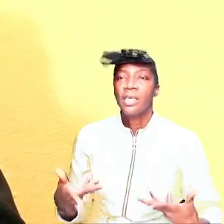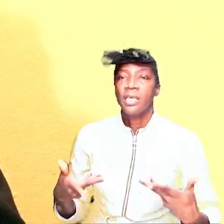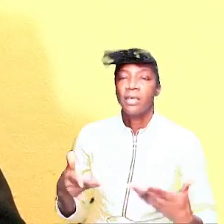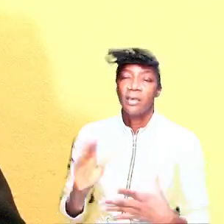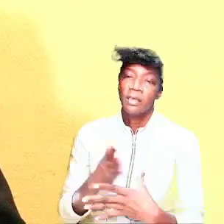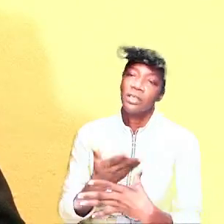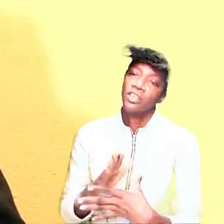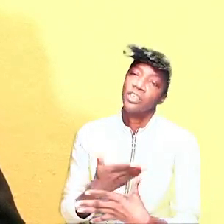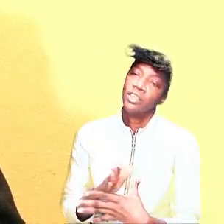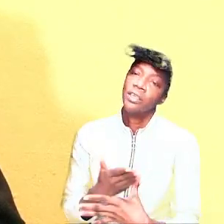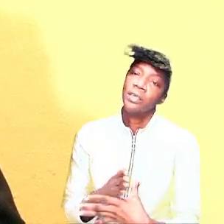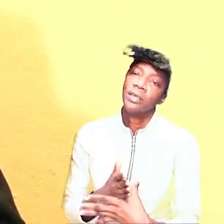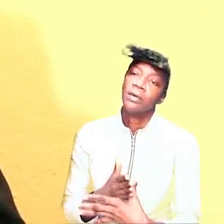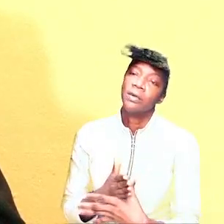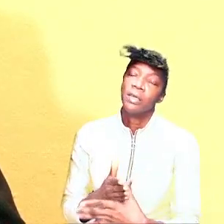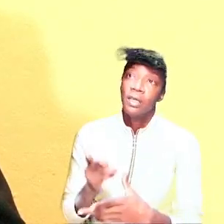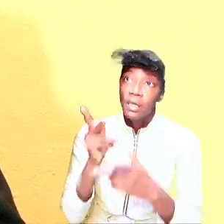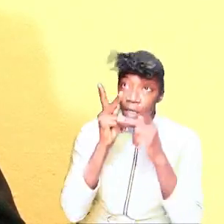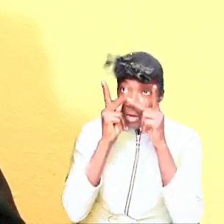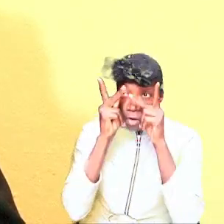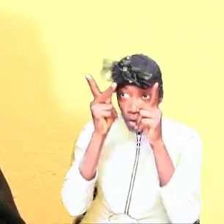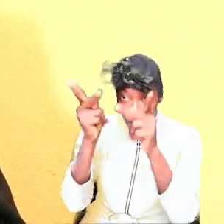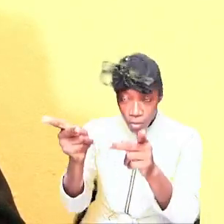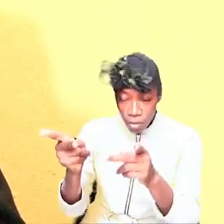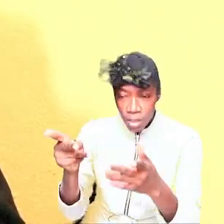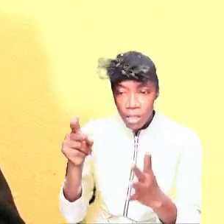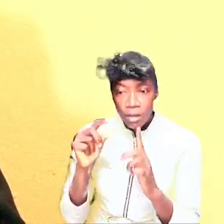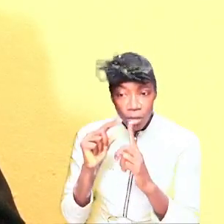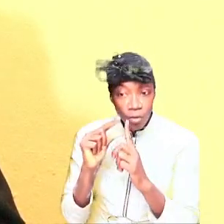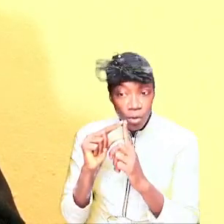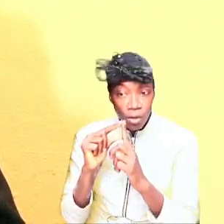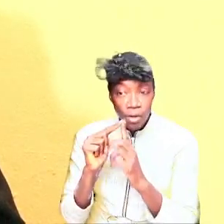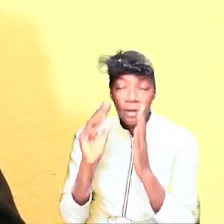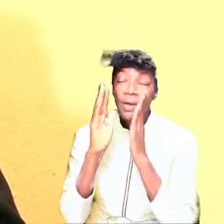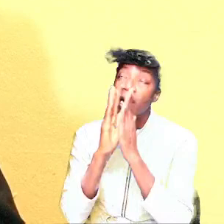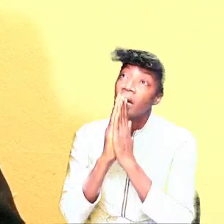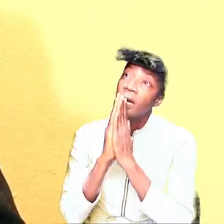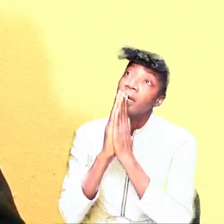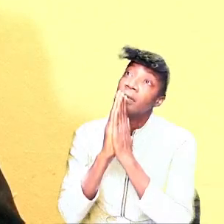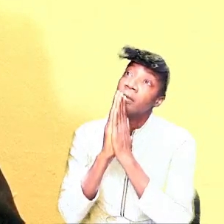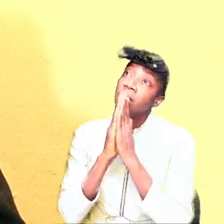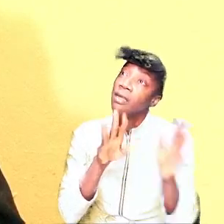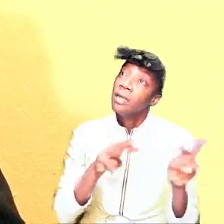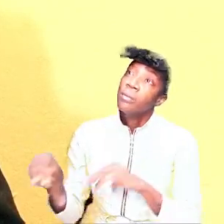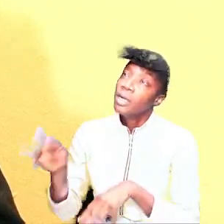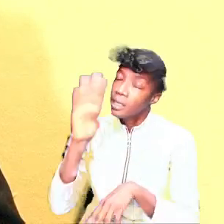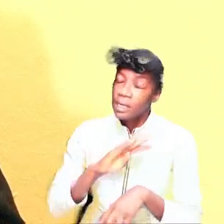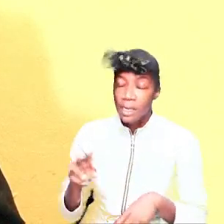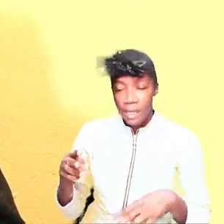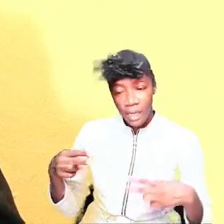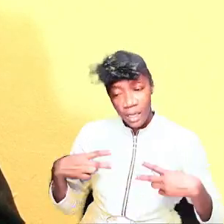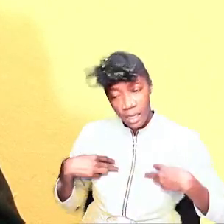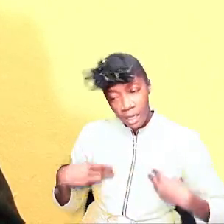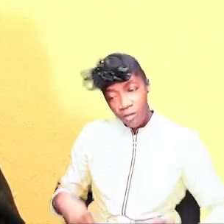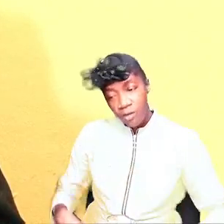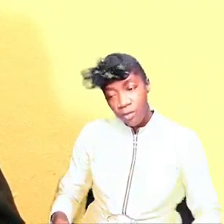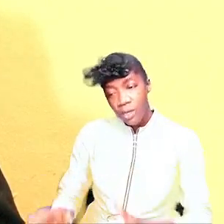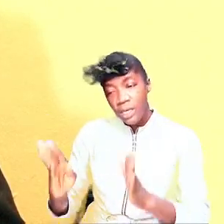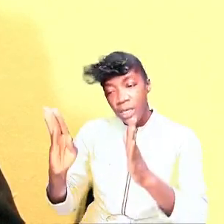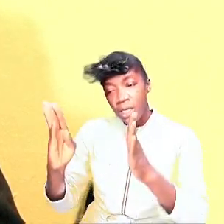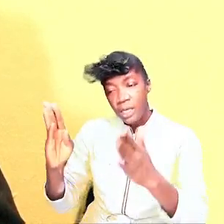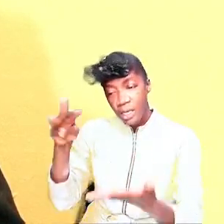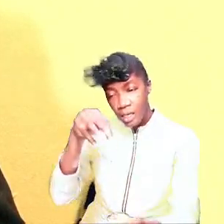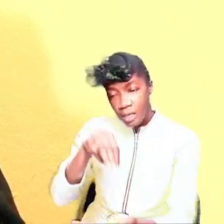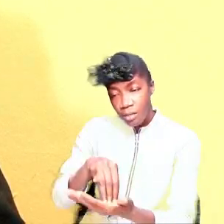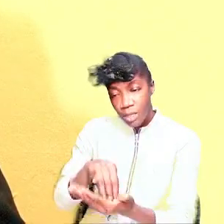share, to look into the word. We ask, mighty God, that you will have your own way in our midst, even at